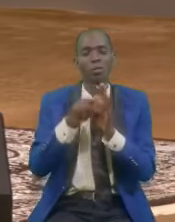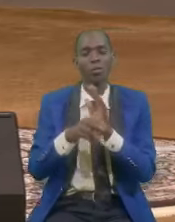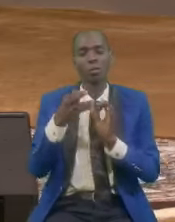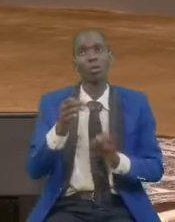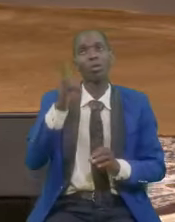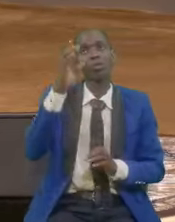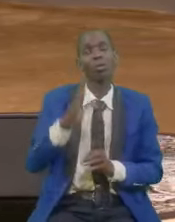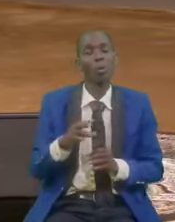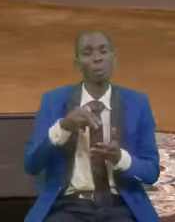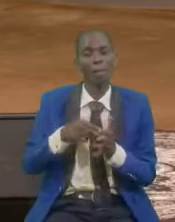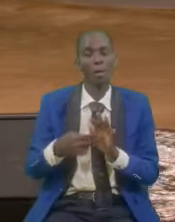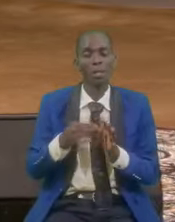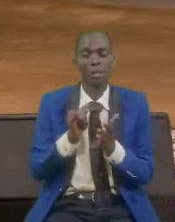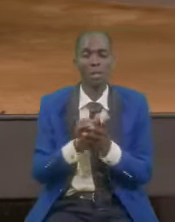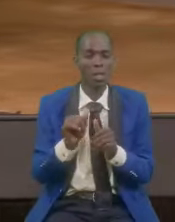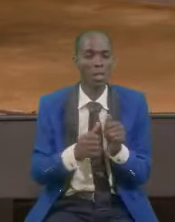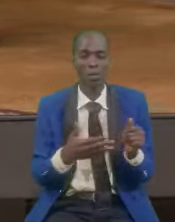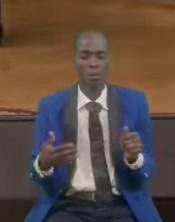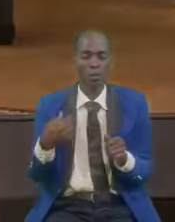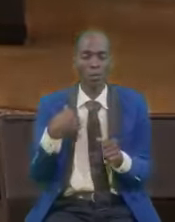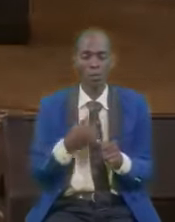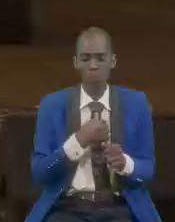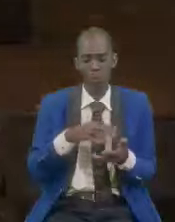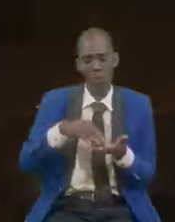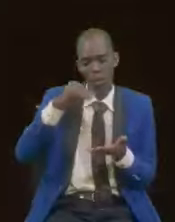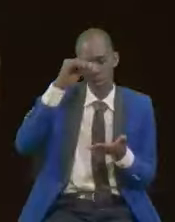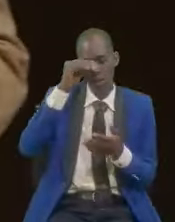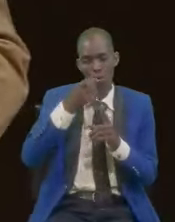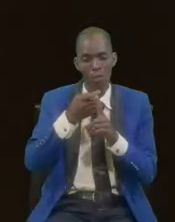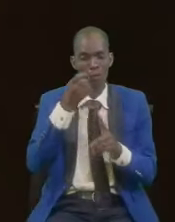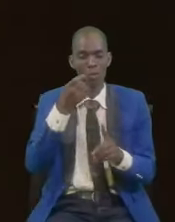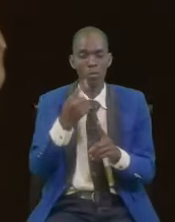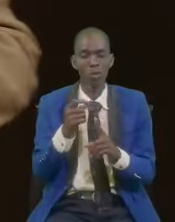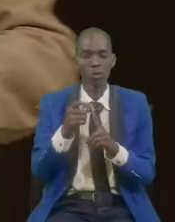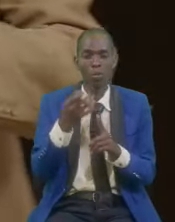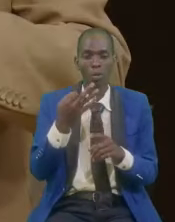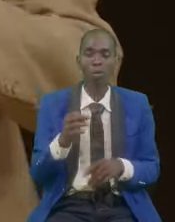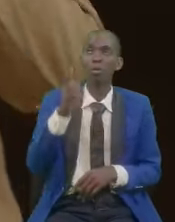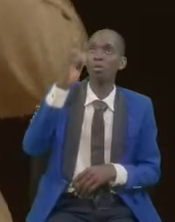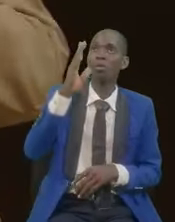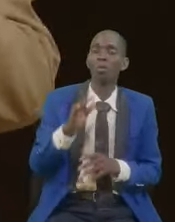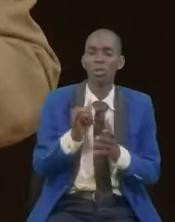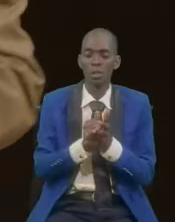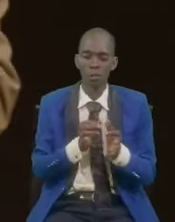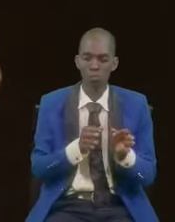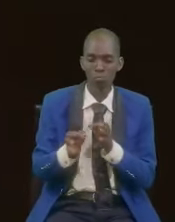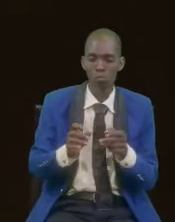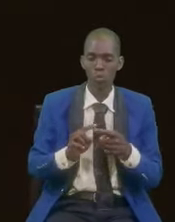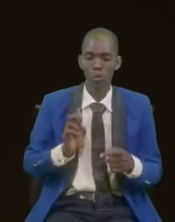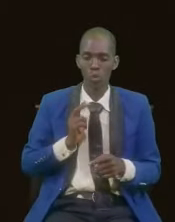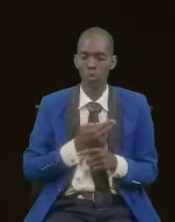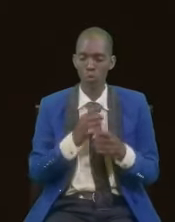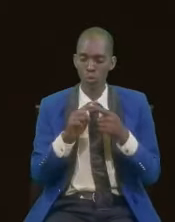that everything we hear, everything we learn from the word of God that tells us to pray and